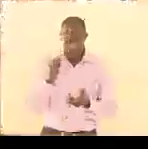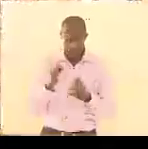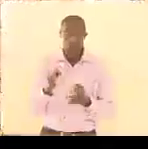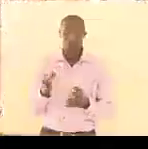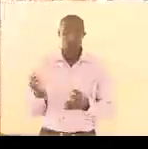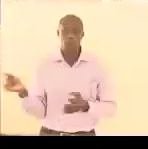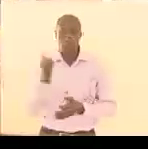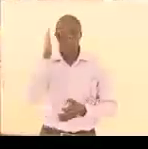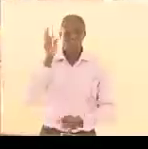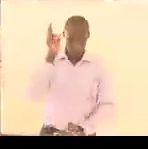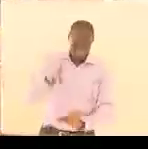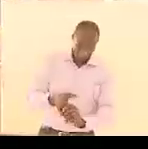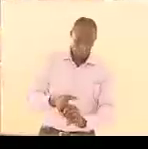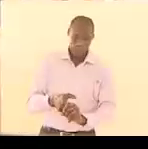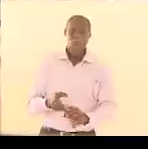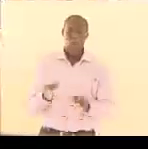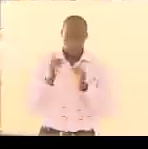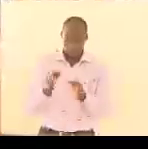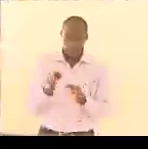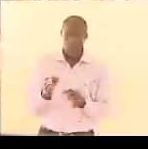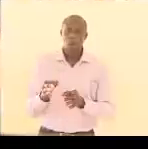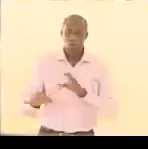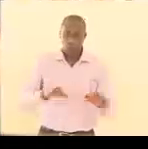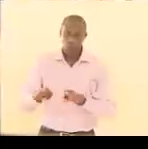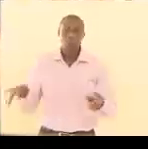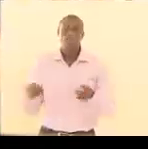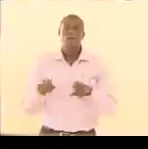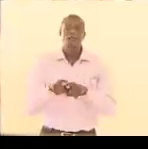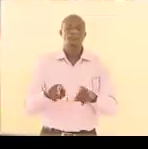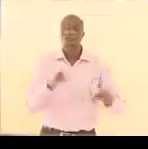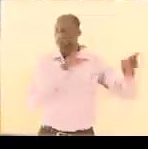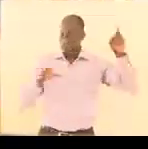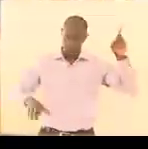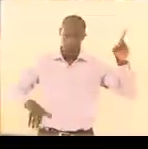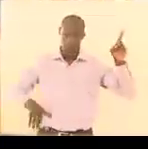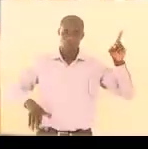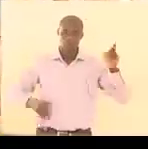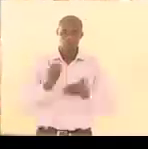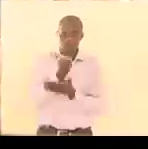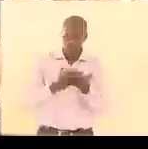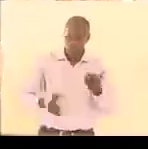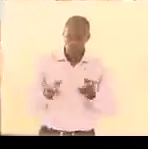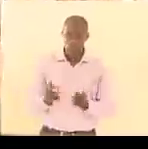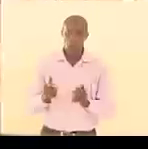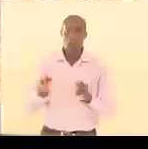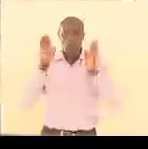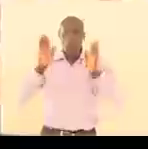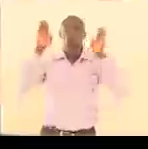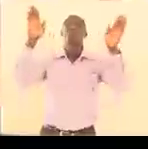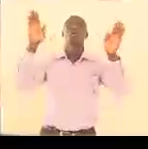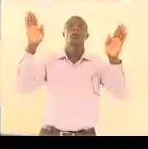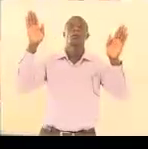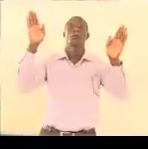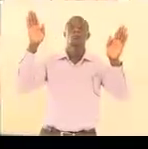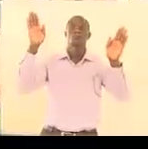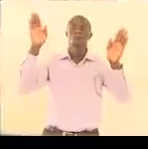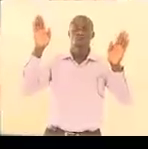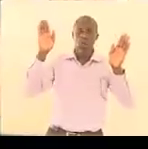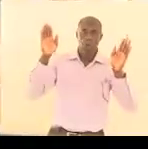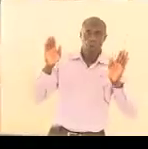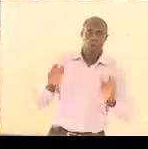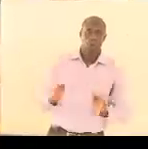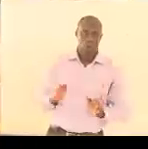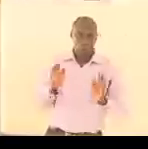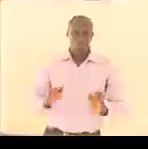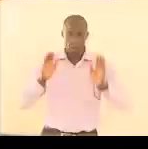could also join you and do it. So if you are behaving Christ-like and you are doing Christly things, some people might wonder what you are doing and ask why. Okay,